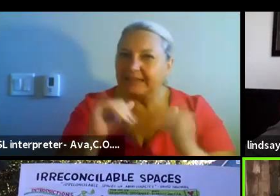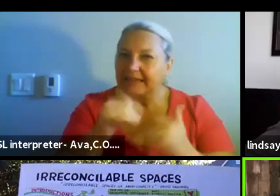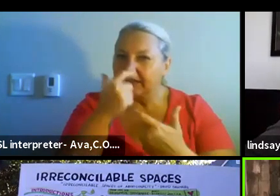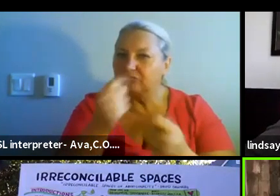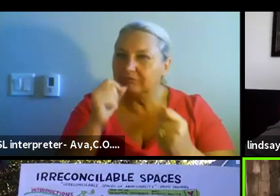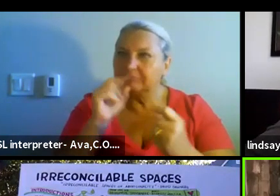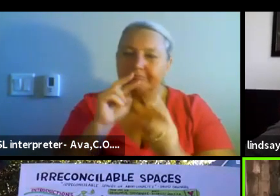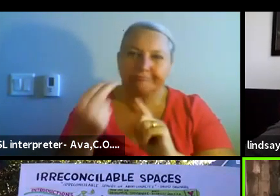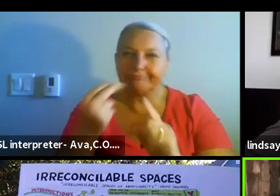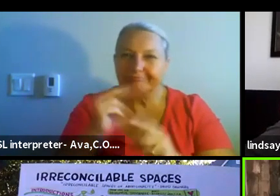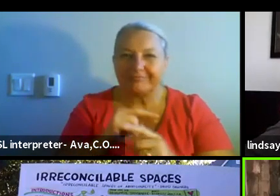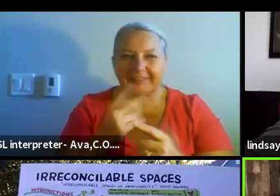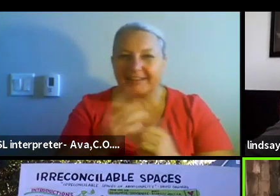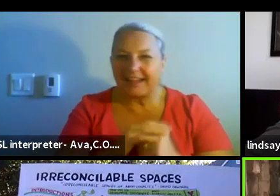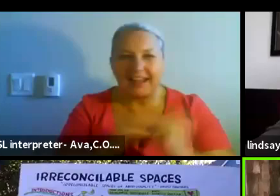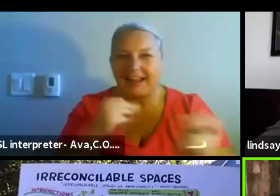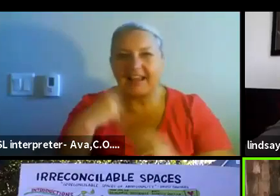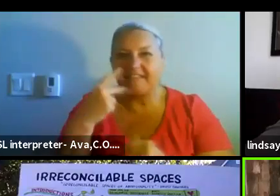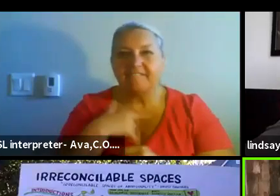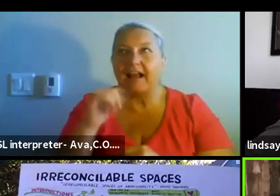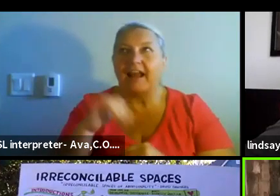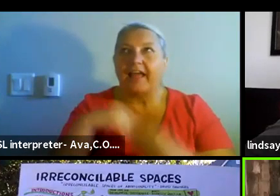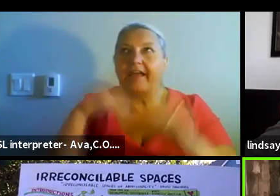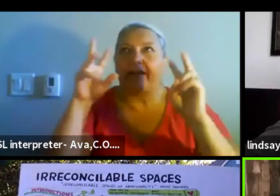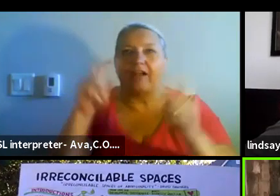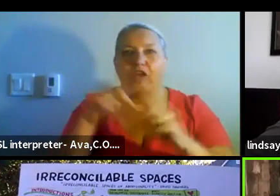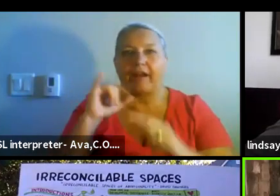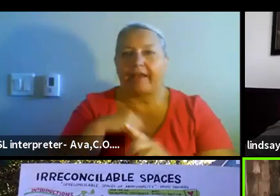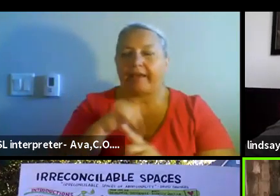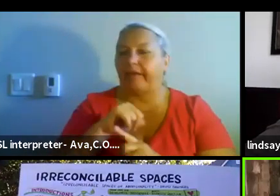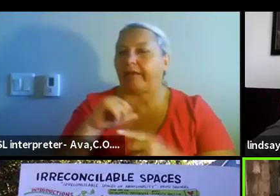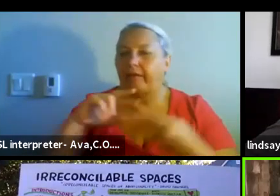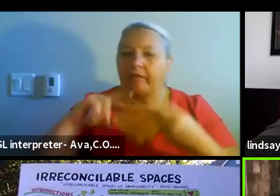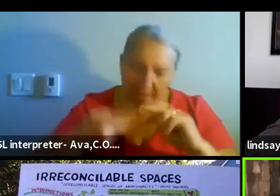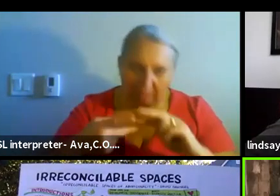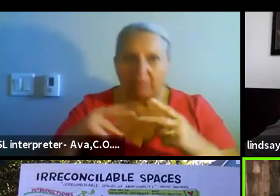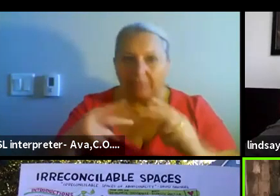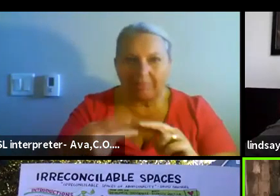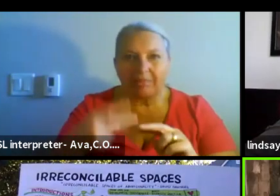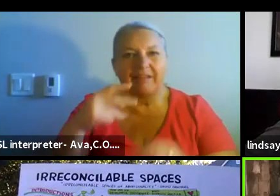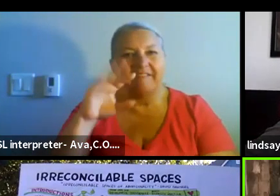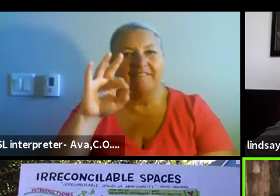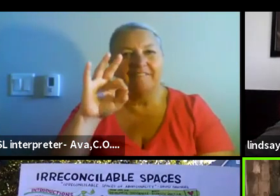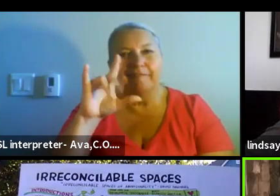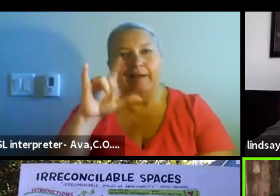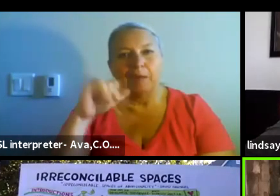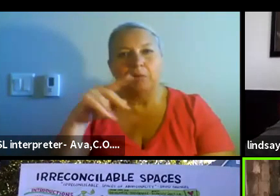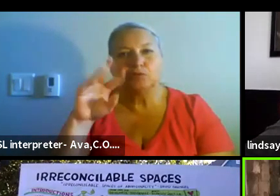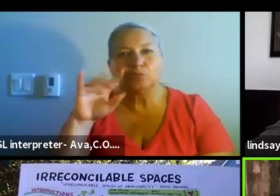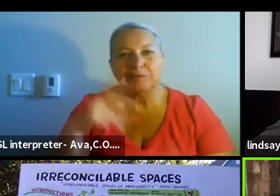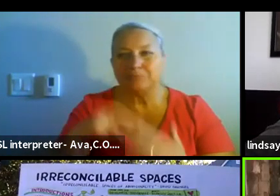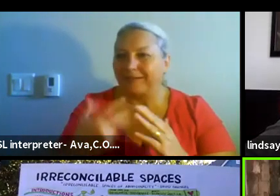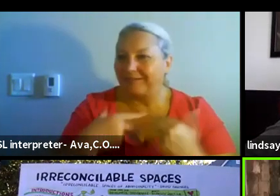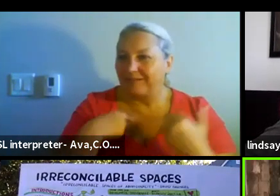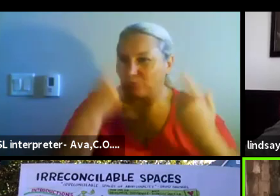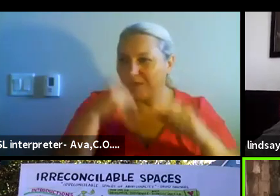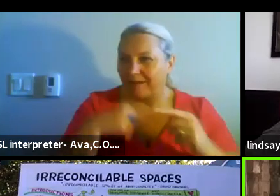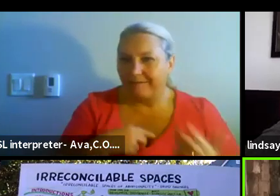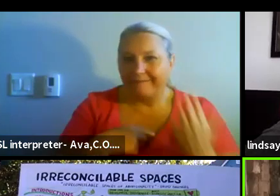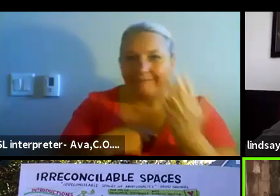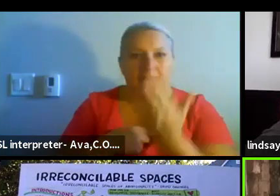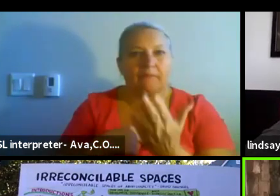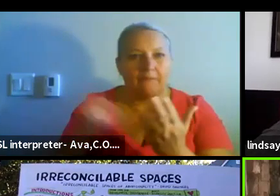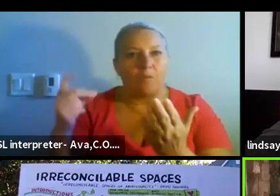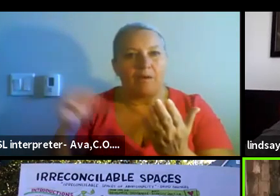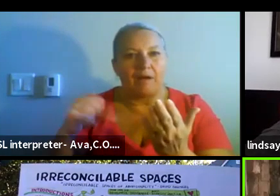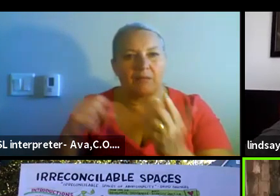keep saying using this, a flip the script, because this was a big objective that came out in Indigenous discussions about what